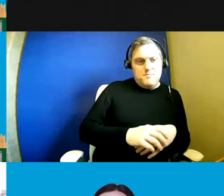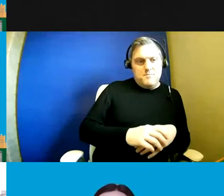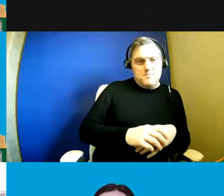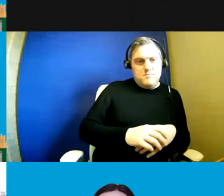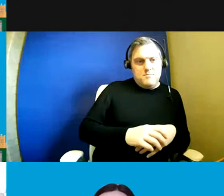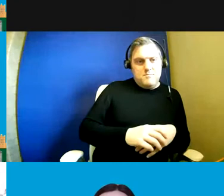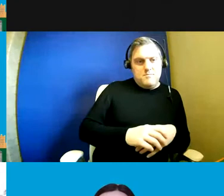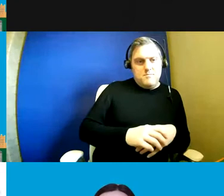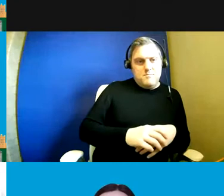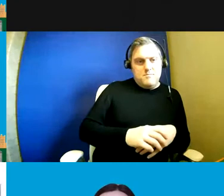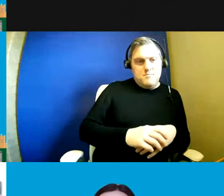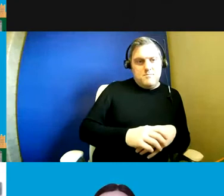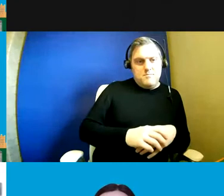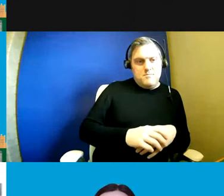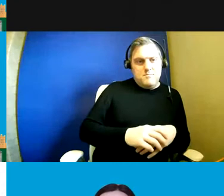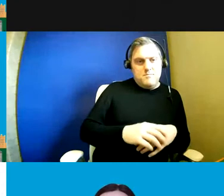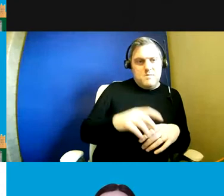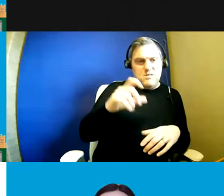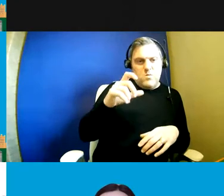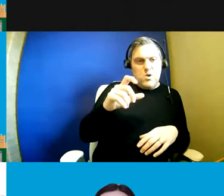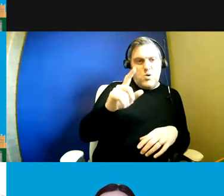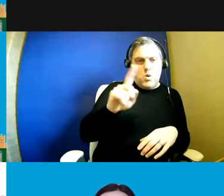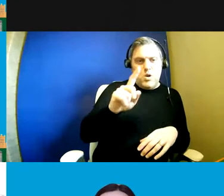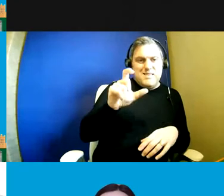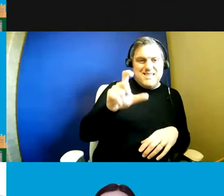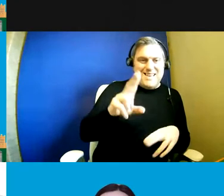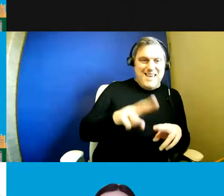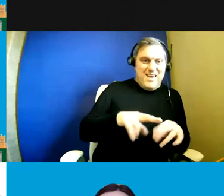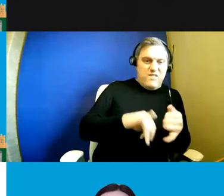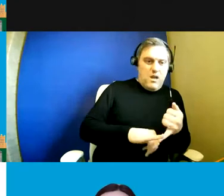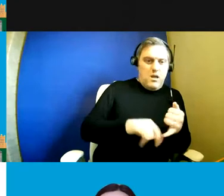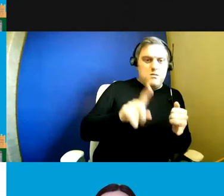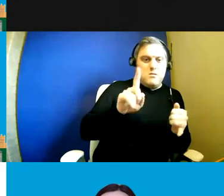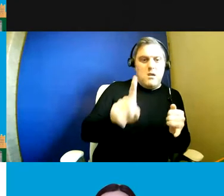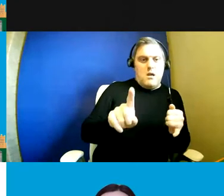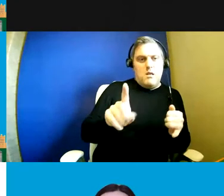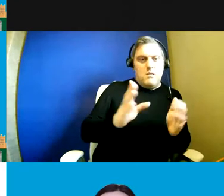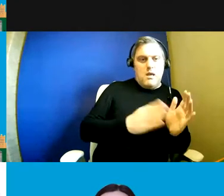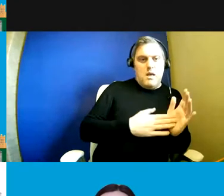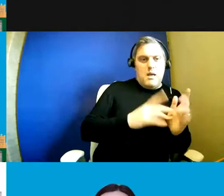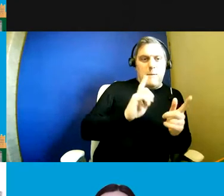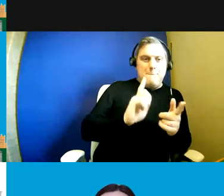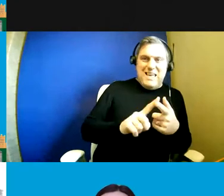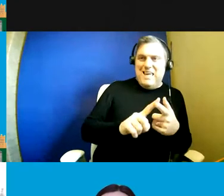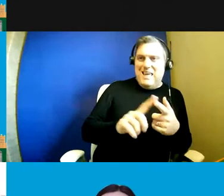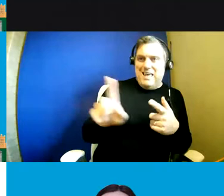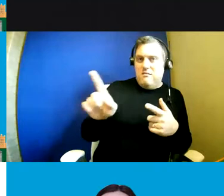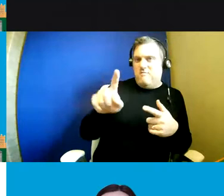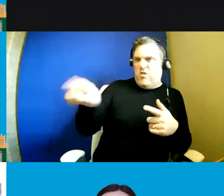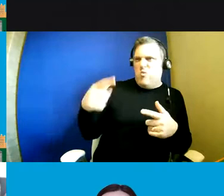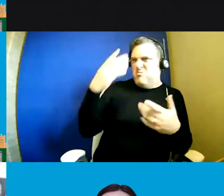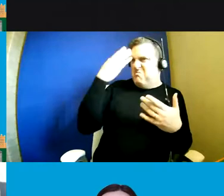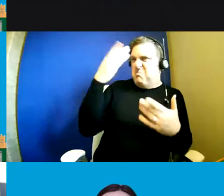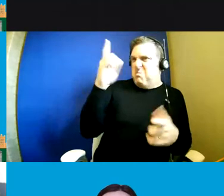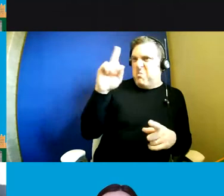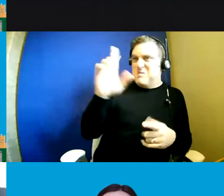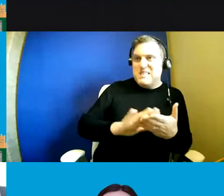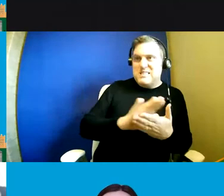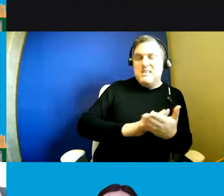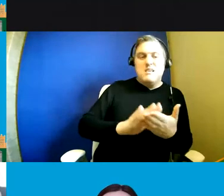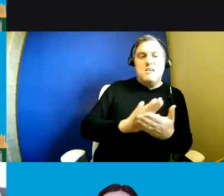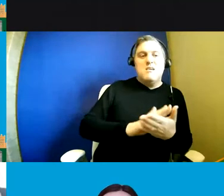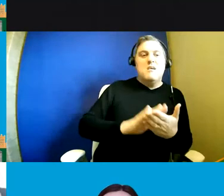could explain what CFS and ME stand for, is that all right? Just for anyone on the call perhaps who doesn't know. But